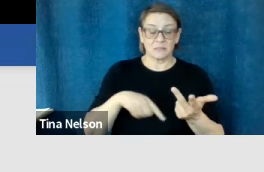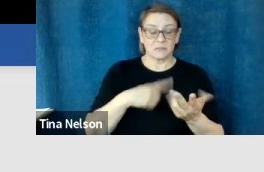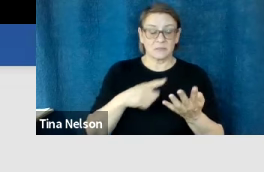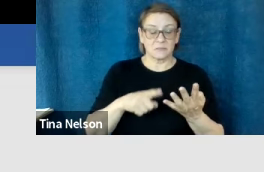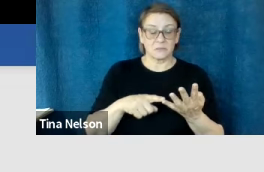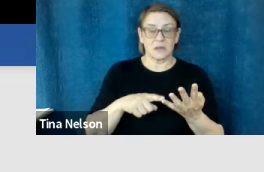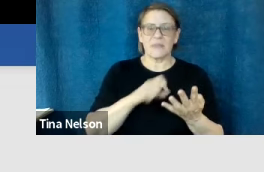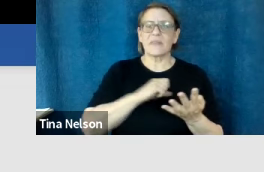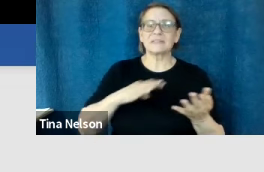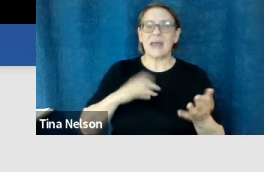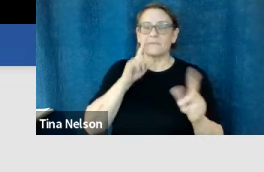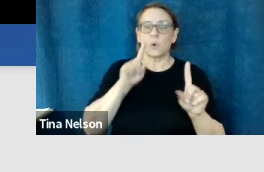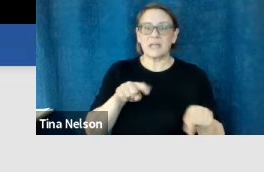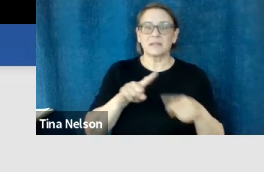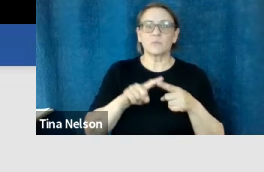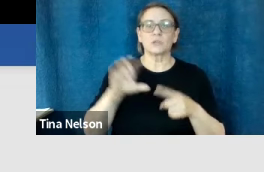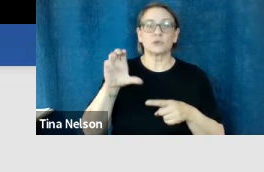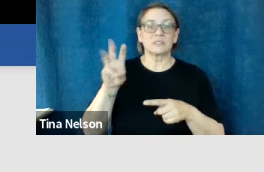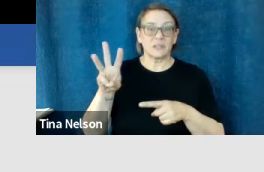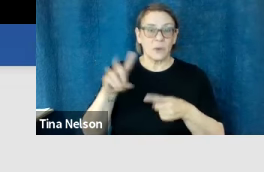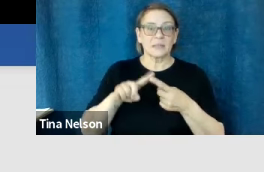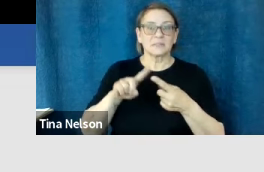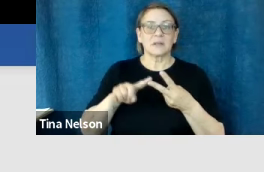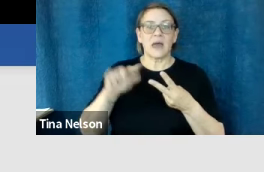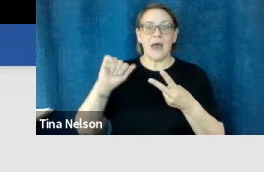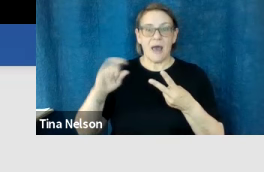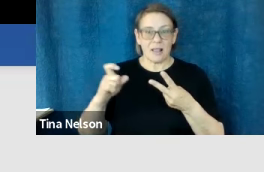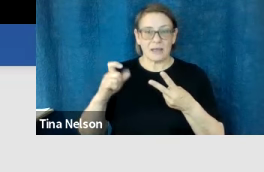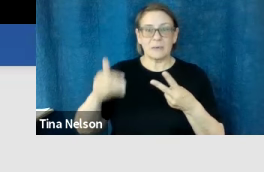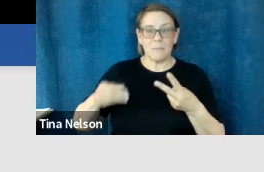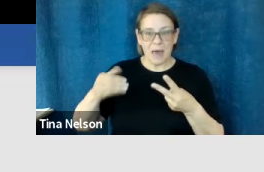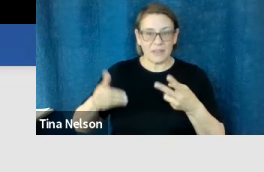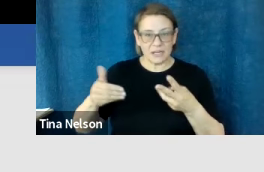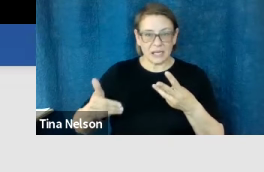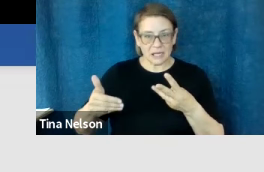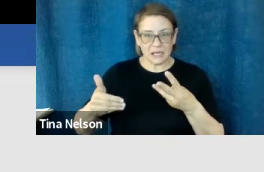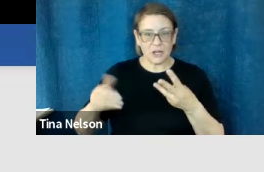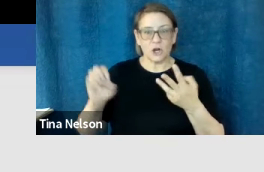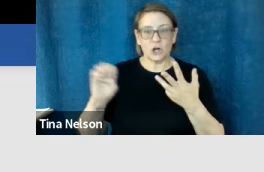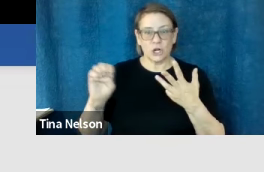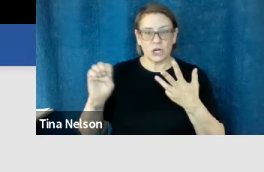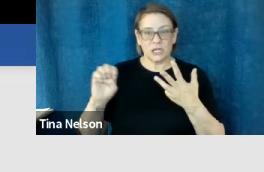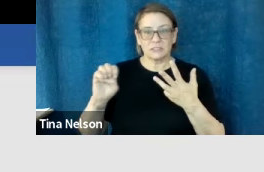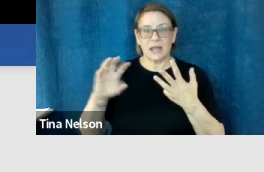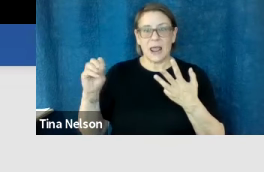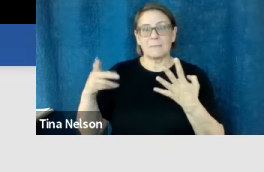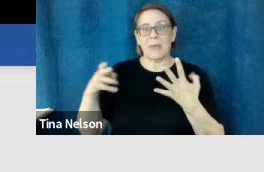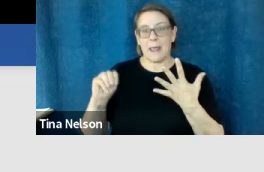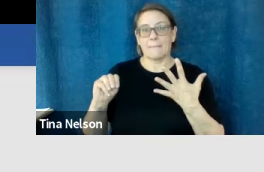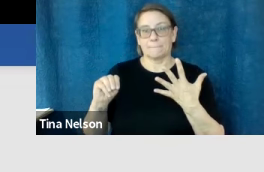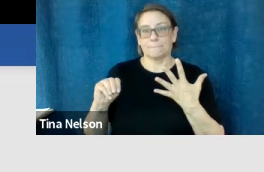staff that attended with Christine, Alex, Bethany, Ernest, and Pam.